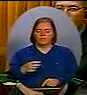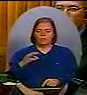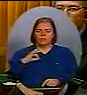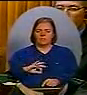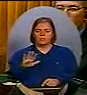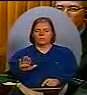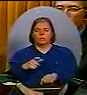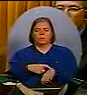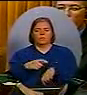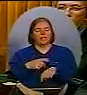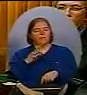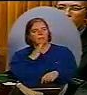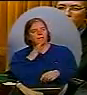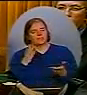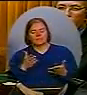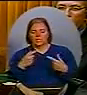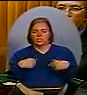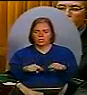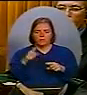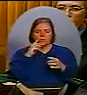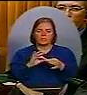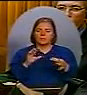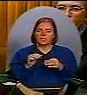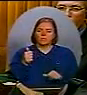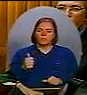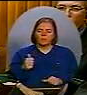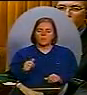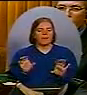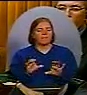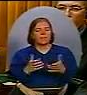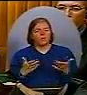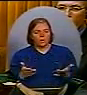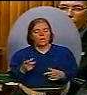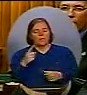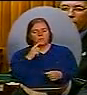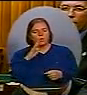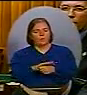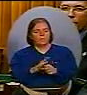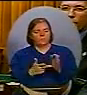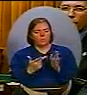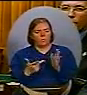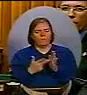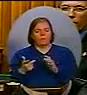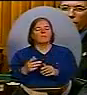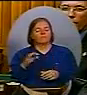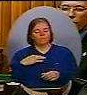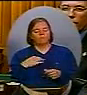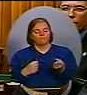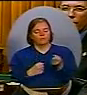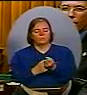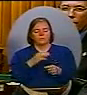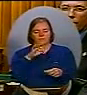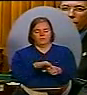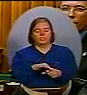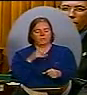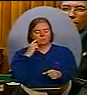explain what he has been doing after promising 3 times that he would vote to eliminate the wasteful billion-dollar